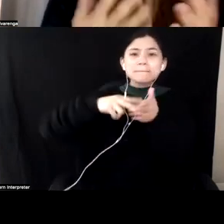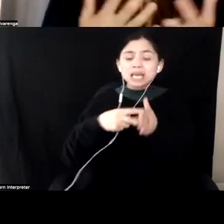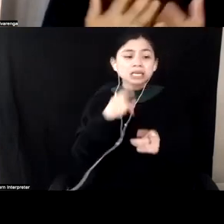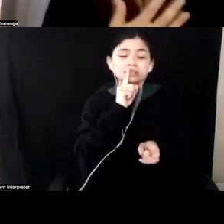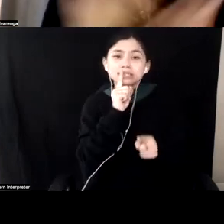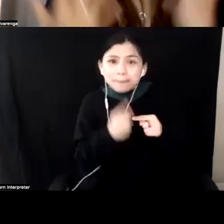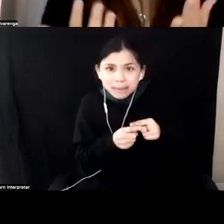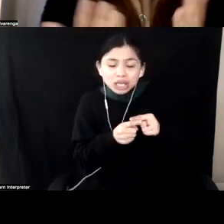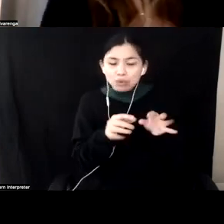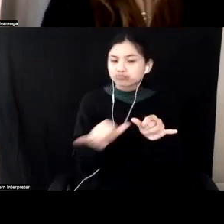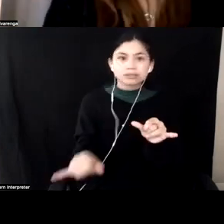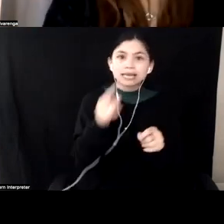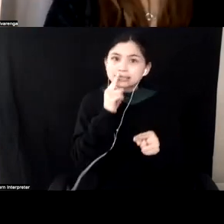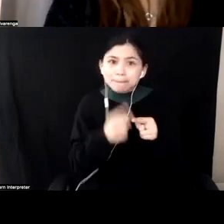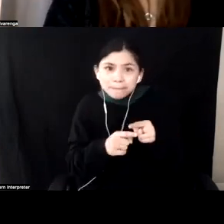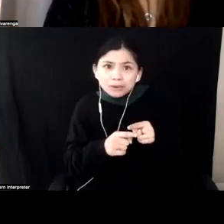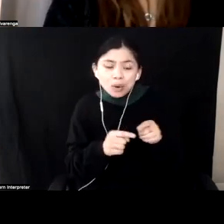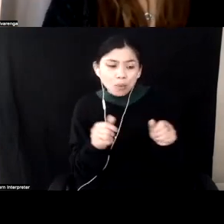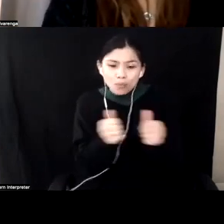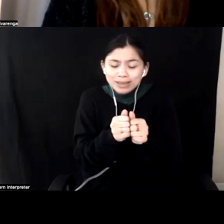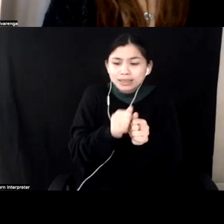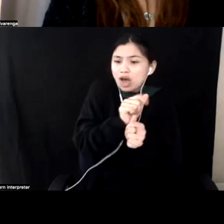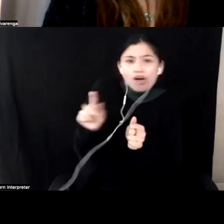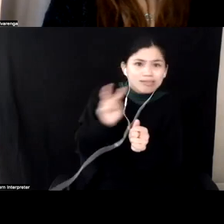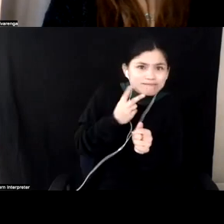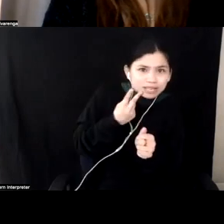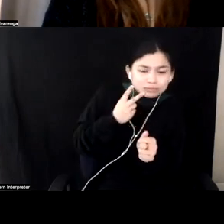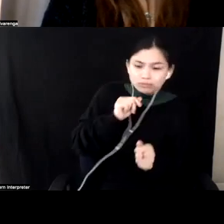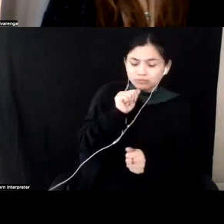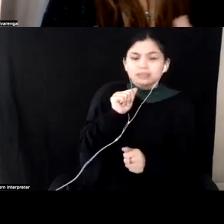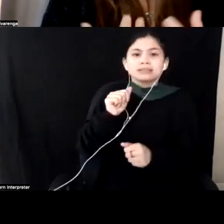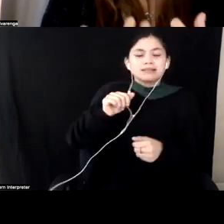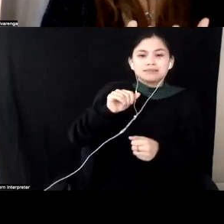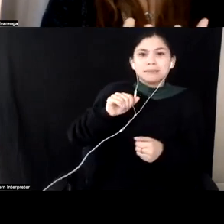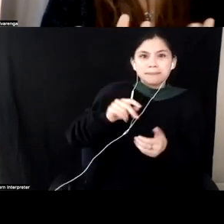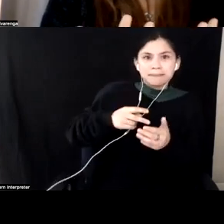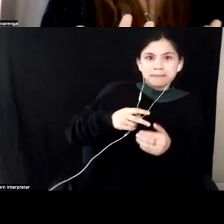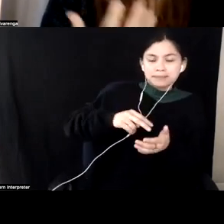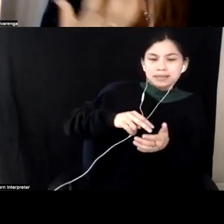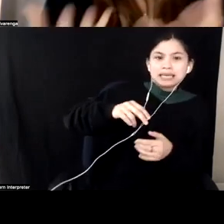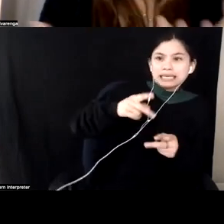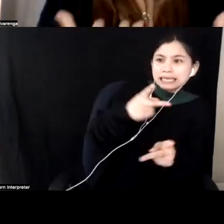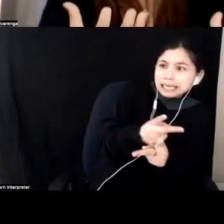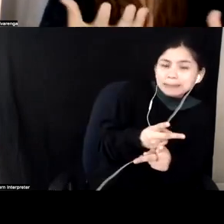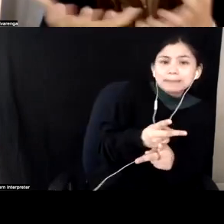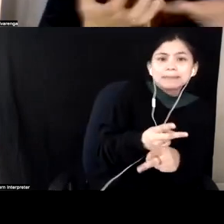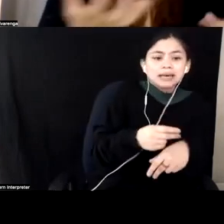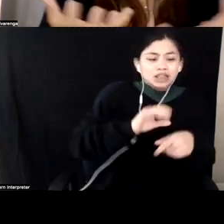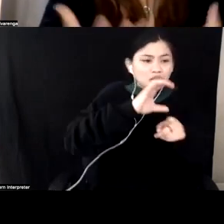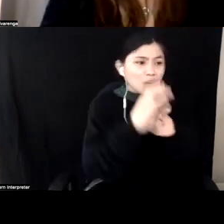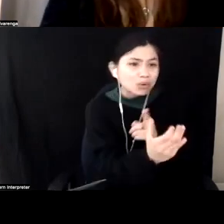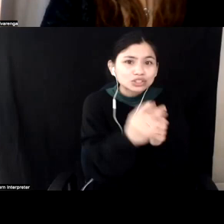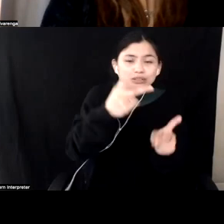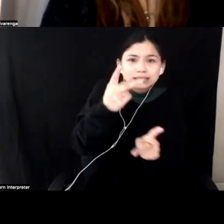tomato among all the other vegetables in the salad, and you get to keep the cultures